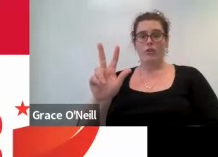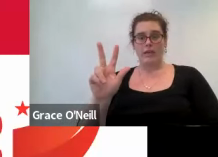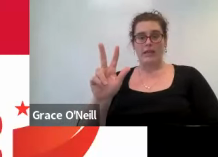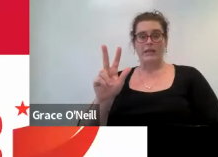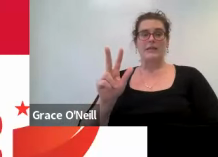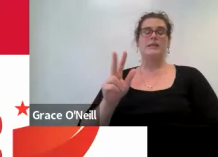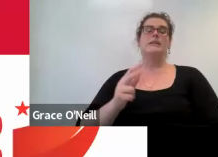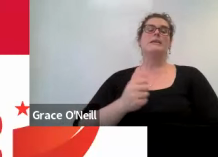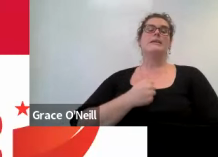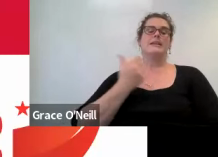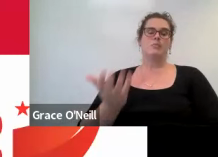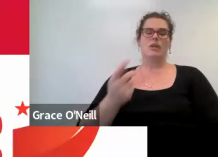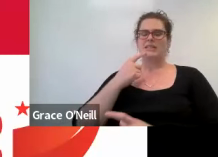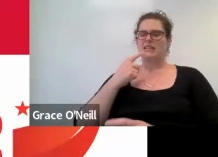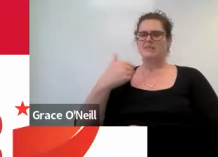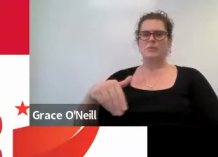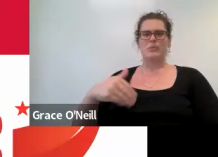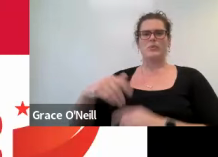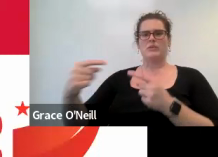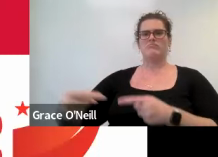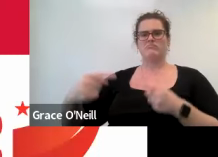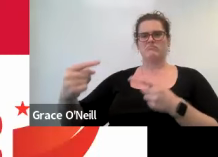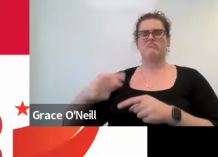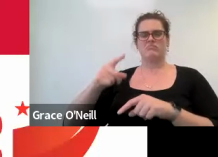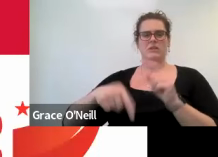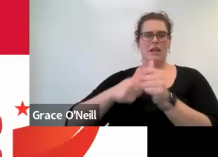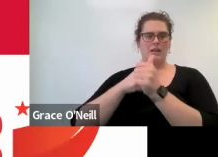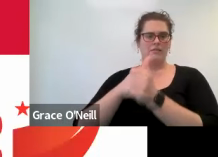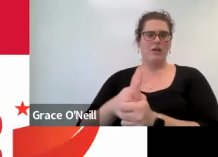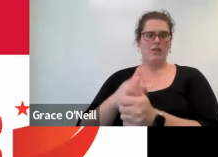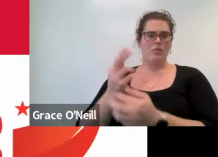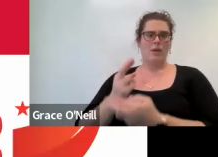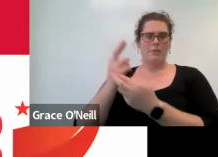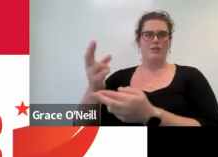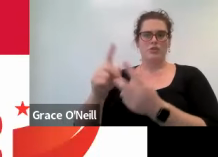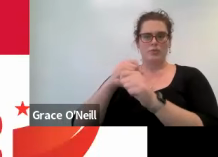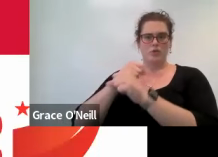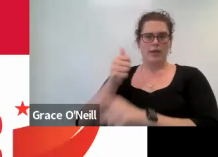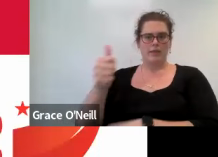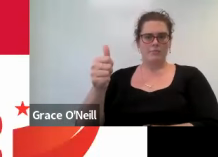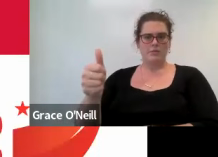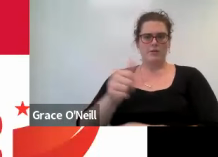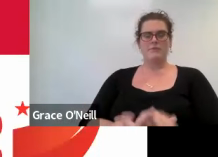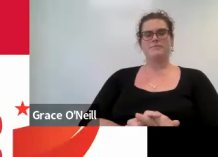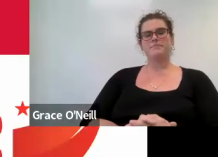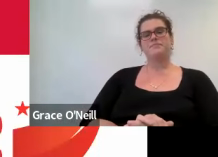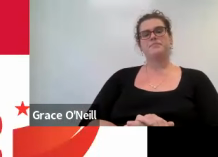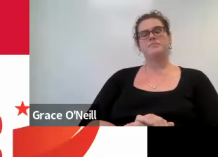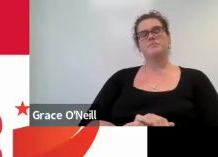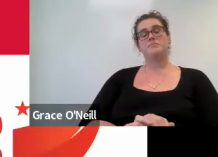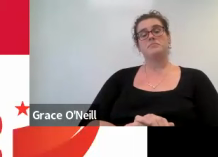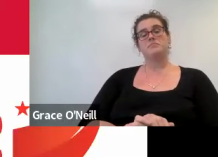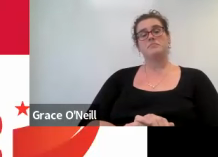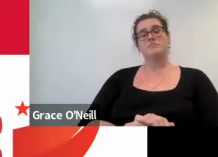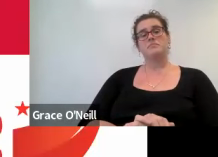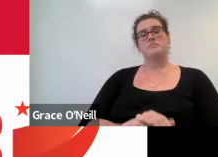difficulty following the recommendations to protect themselves. Next slide, please. Do you know